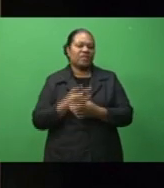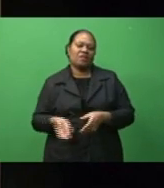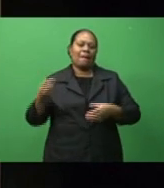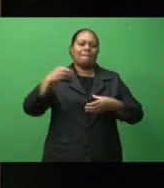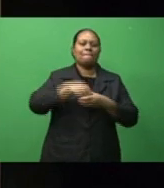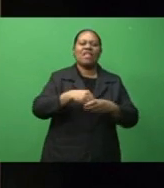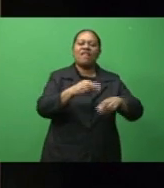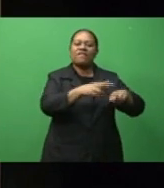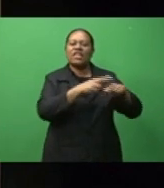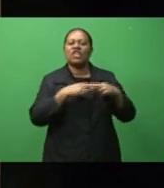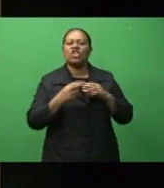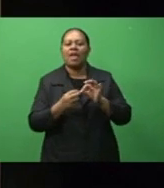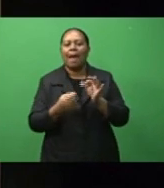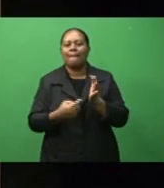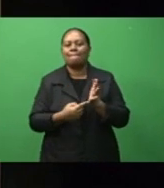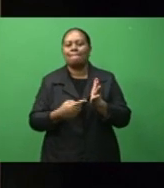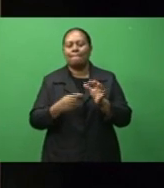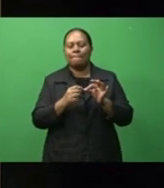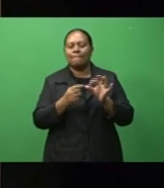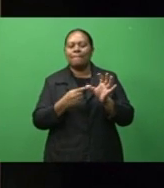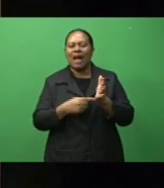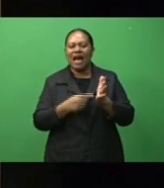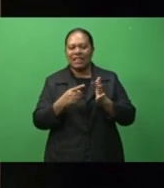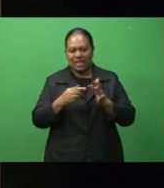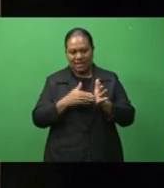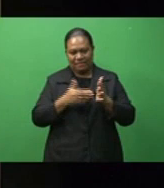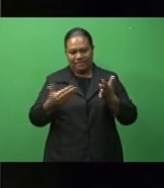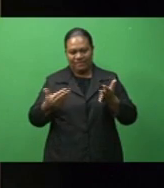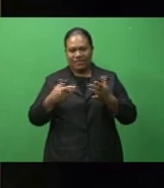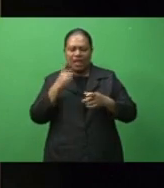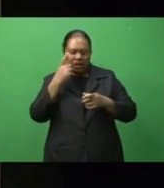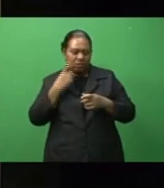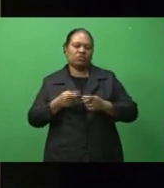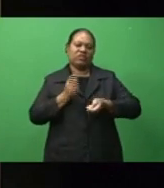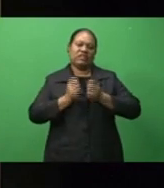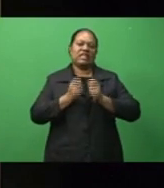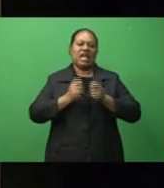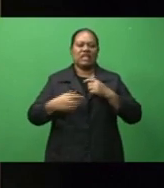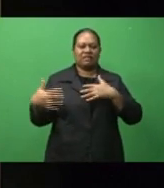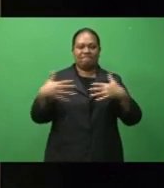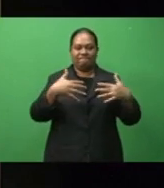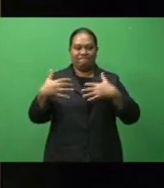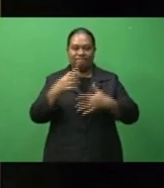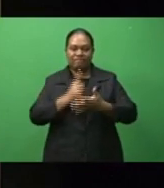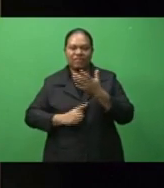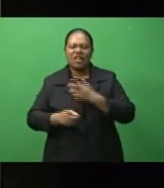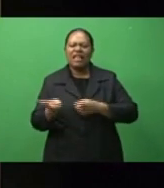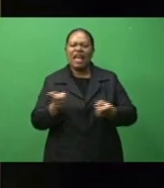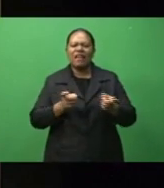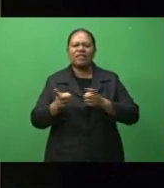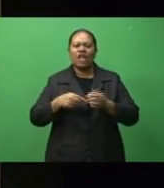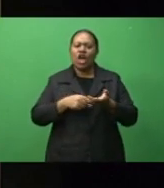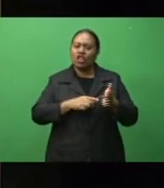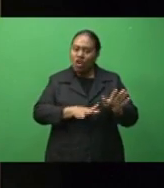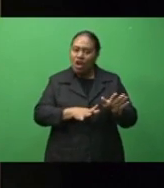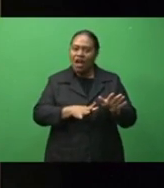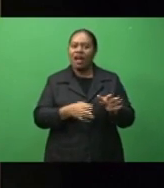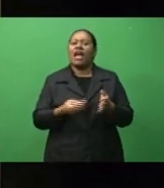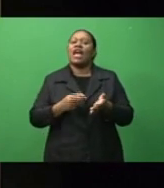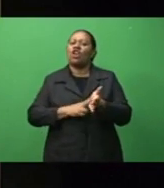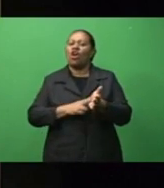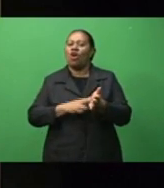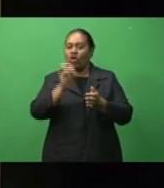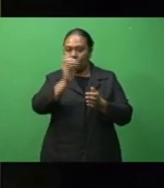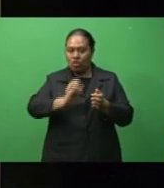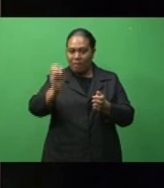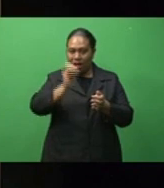Mbati squad. The FNRL is starting preparations for a test match between the Mbati and an invitational Tonga side in October, despite